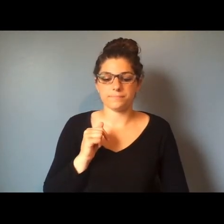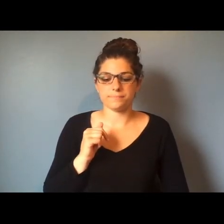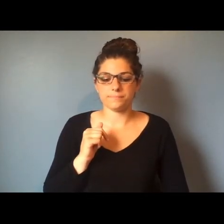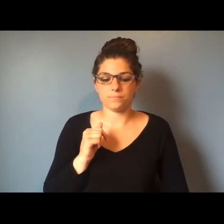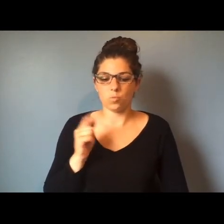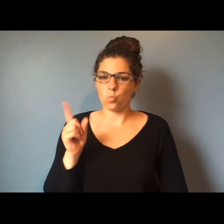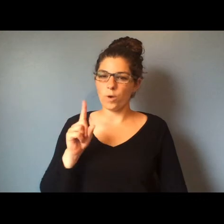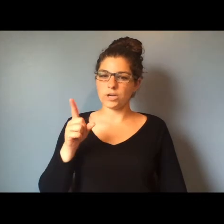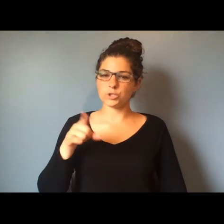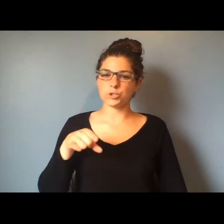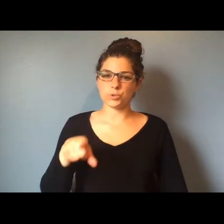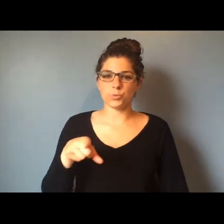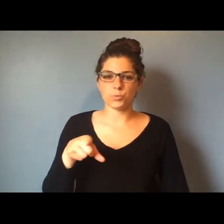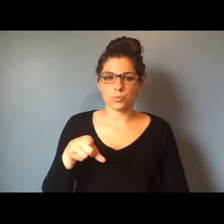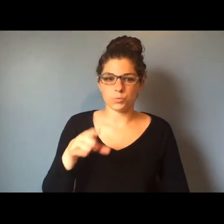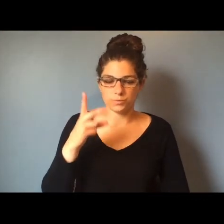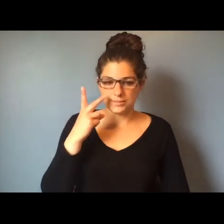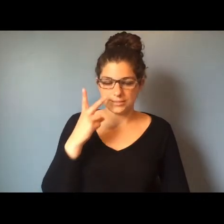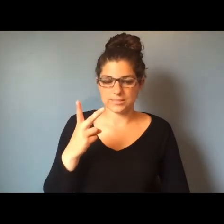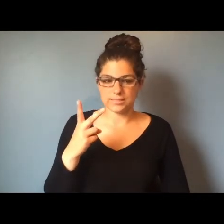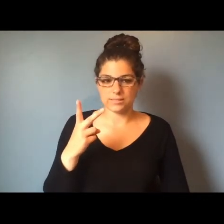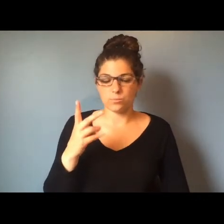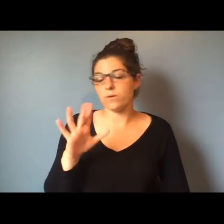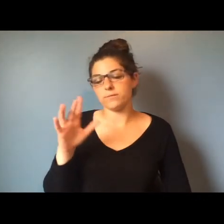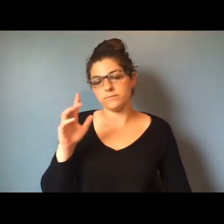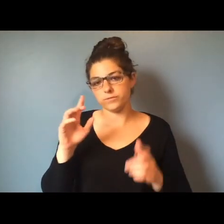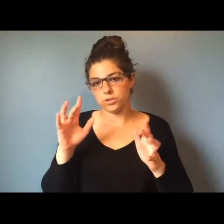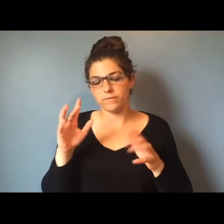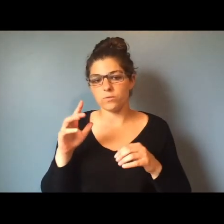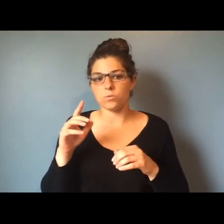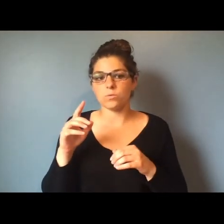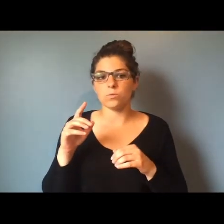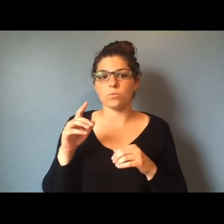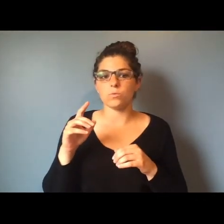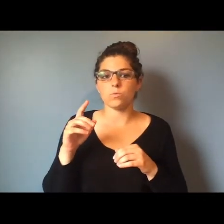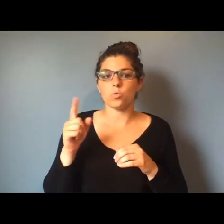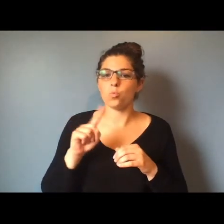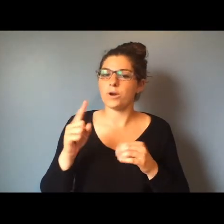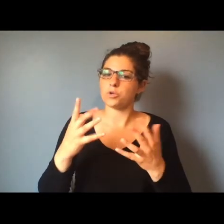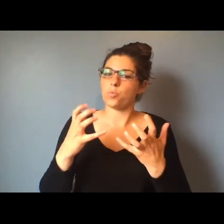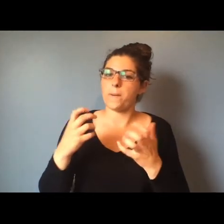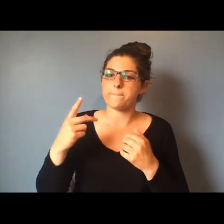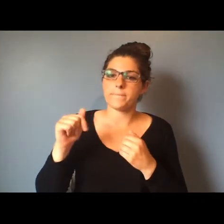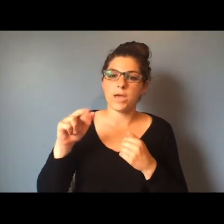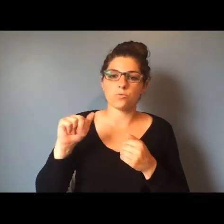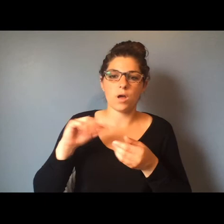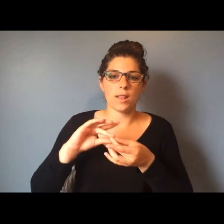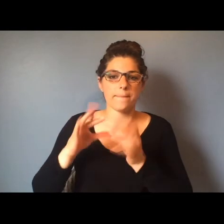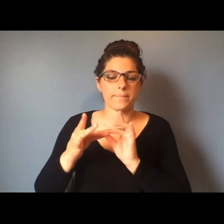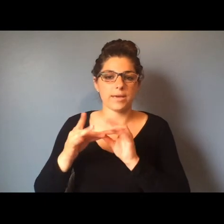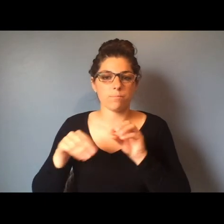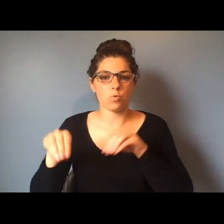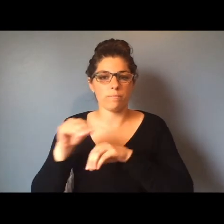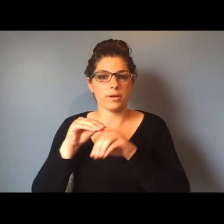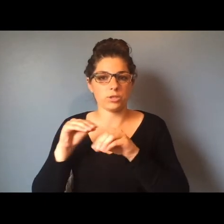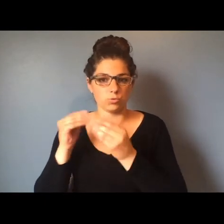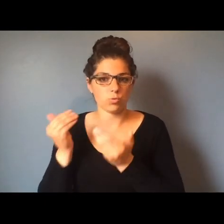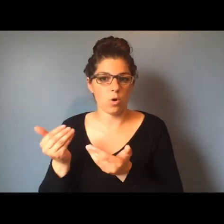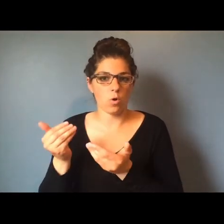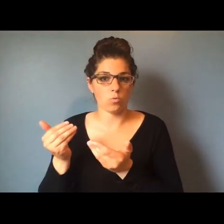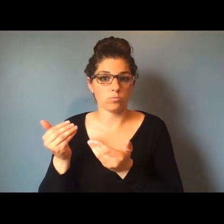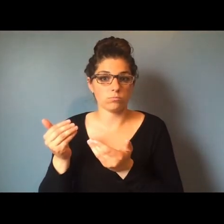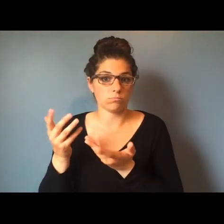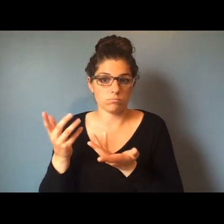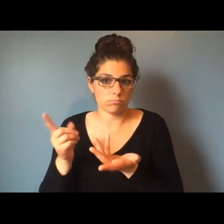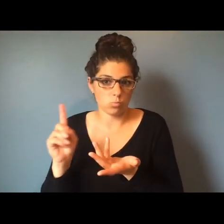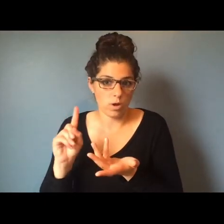where do you guys see, first off, where do you guys want the Paralympic movement to go across the